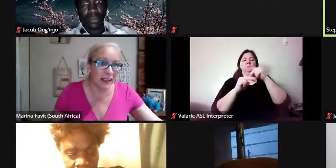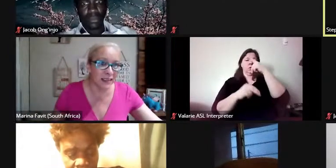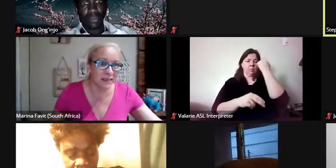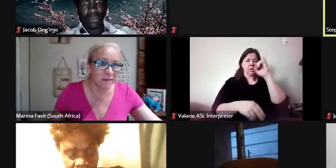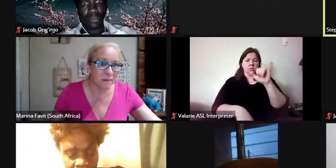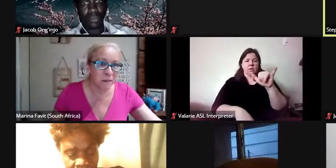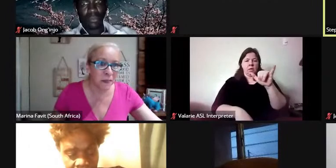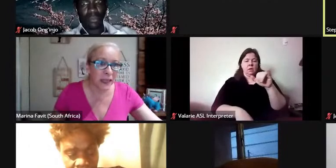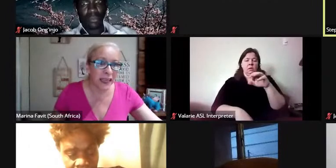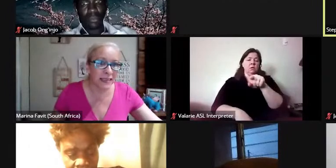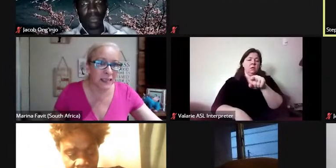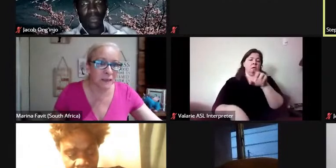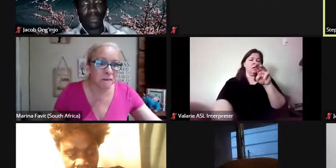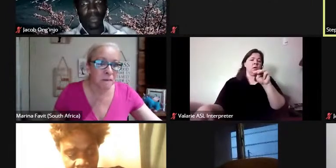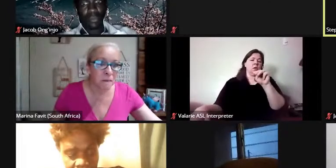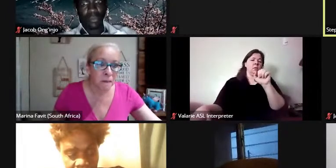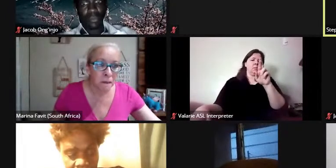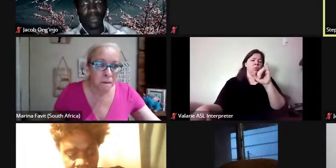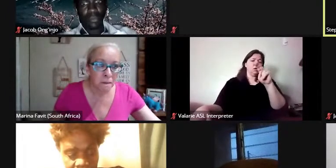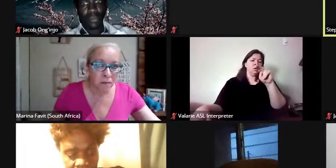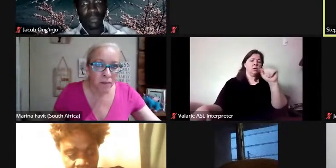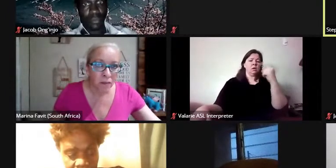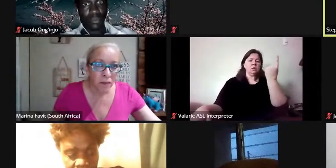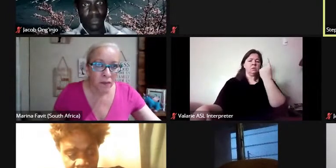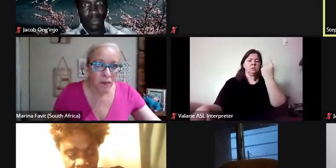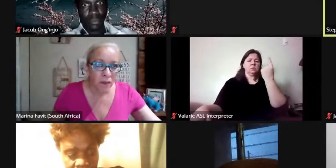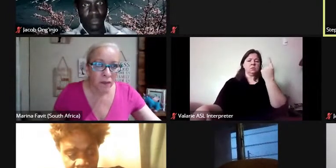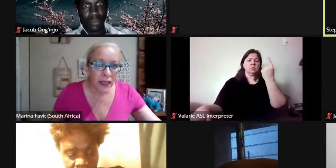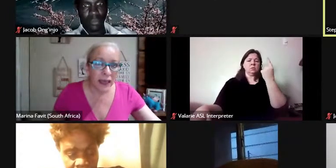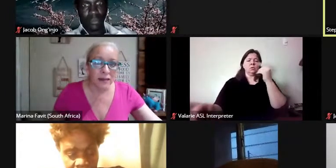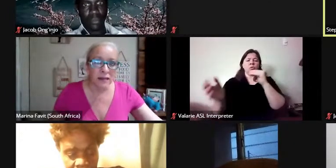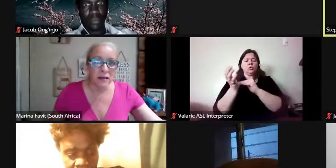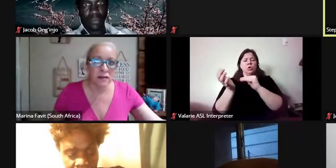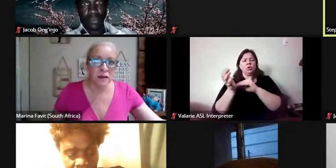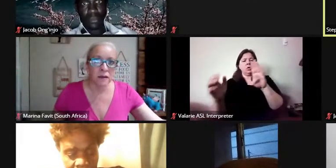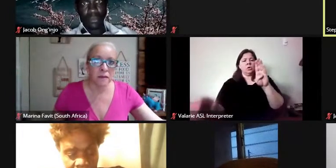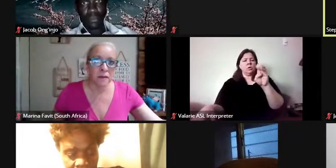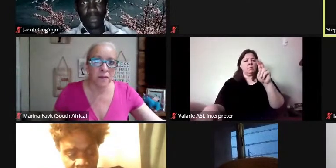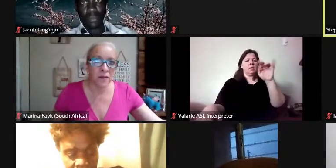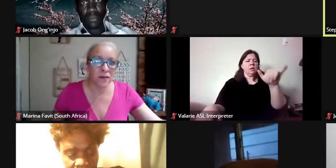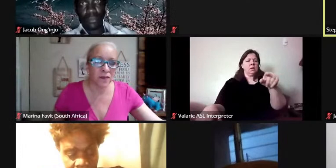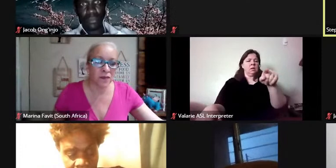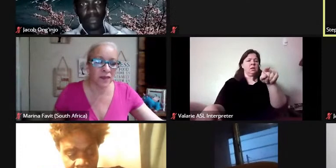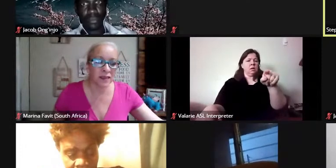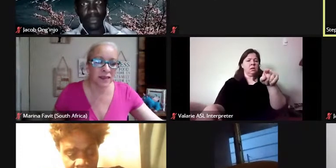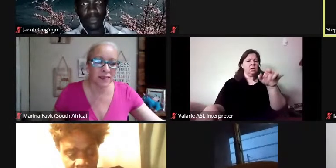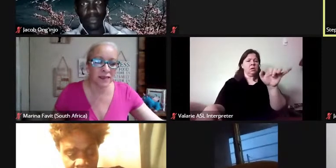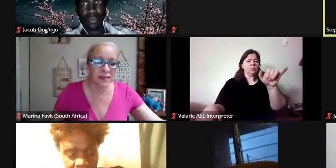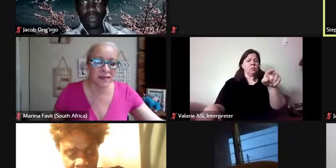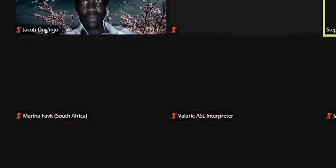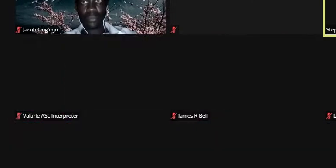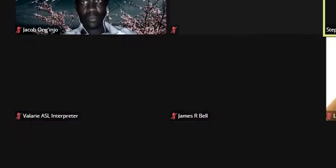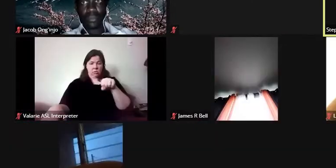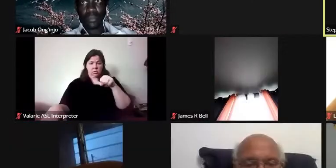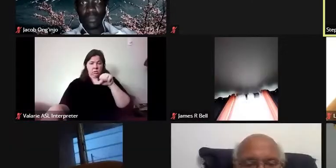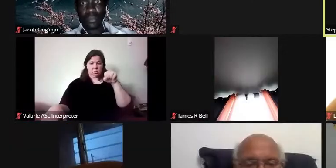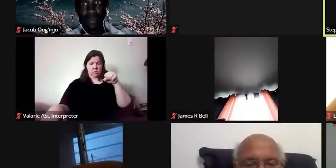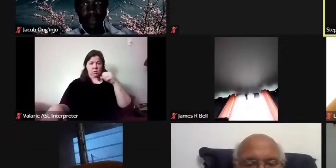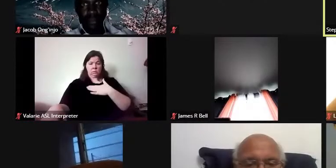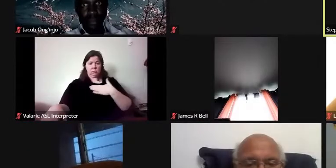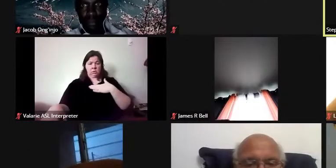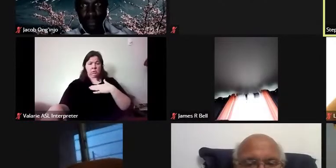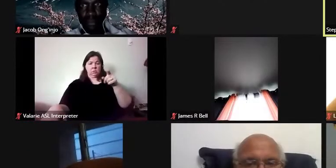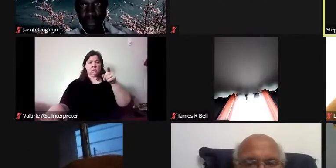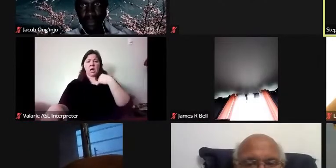you. So Anything else? Marina, Yes. can I say something to Dr. Benny in Yes, that please. regard? Yes, please. Yeah, I